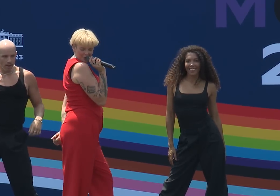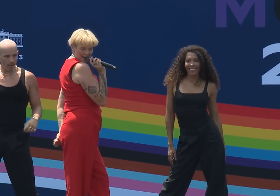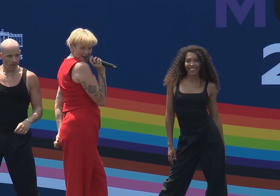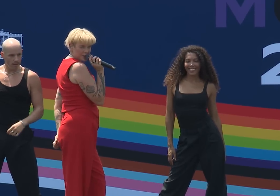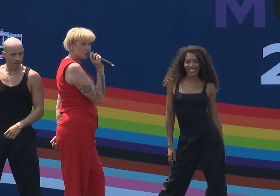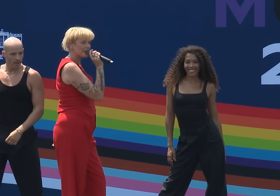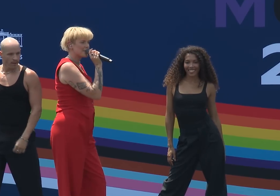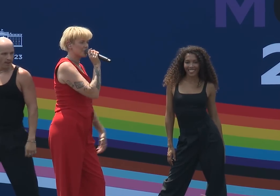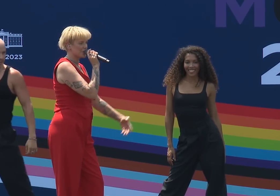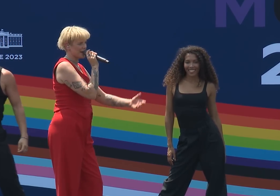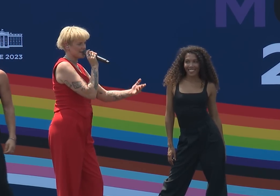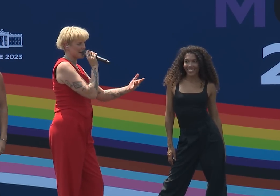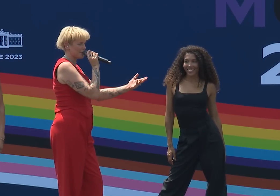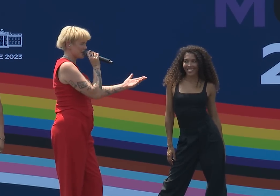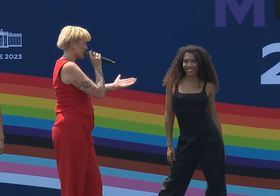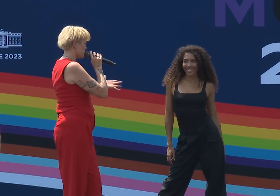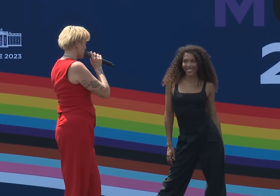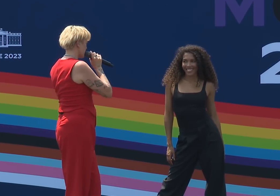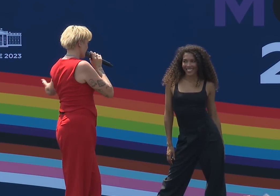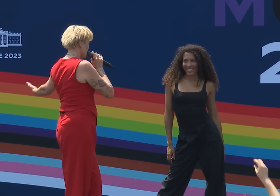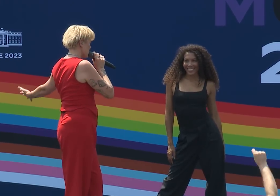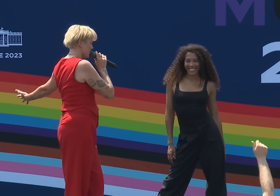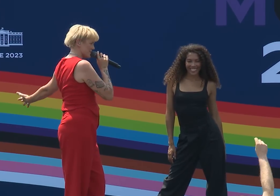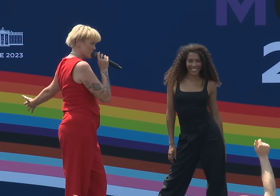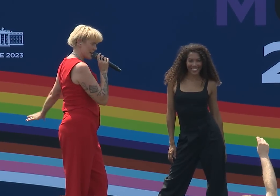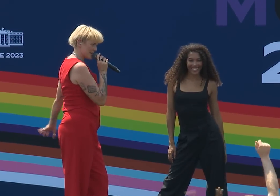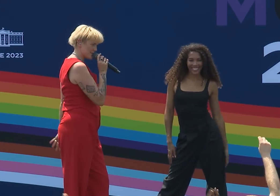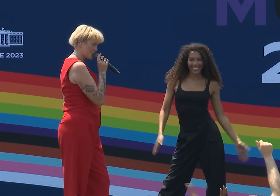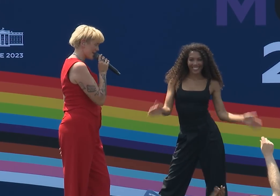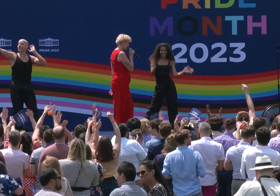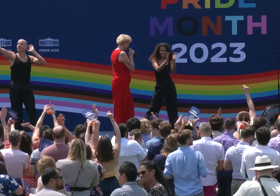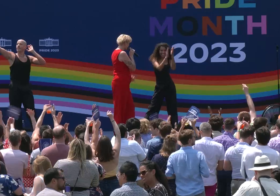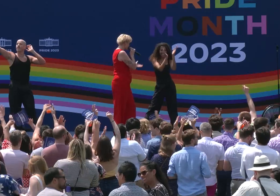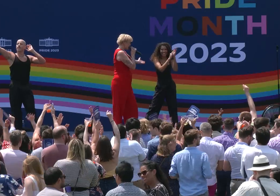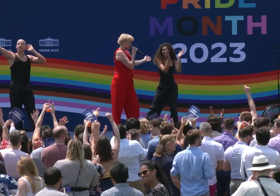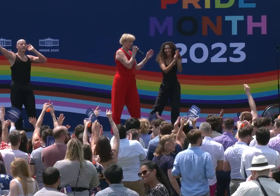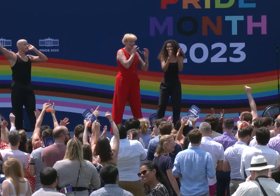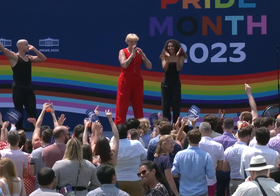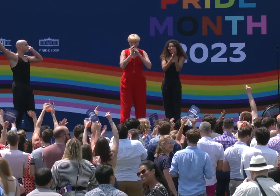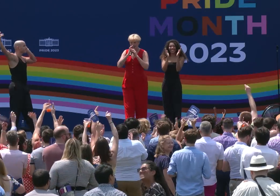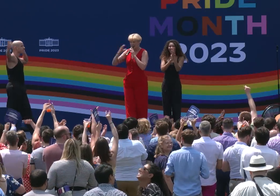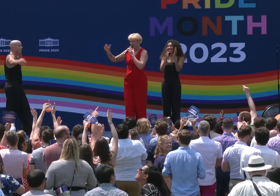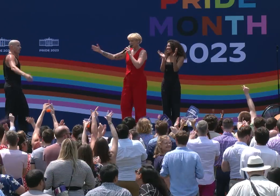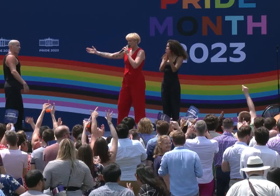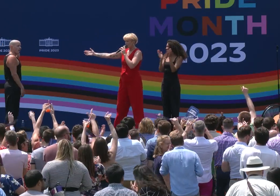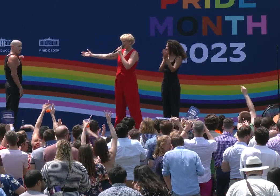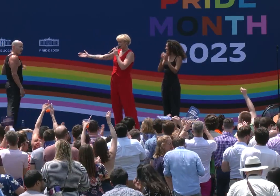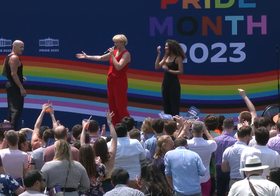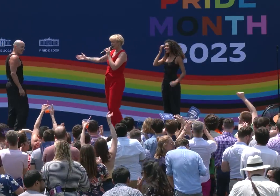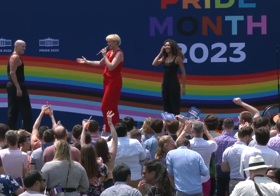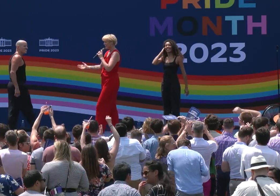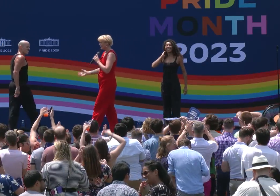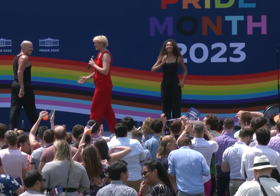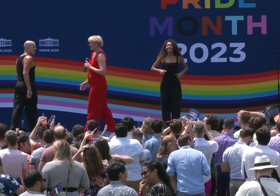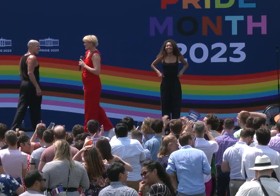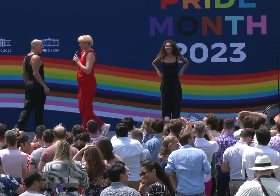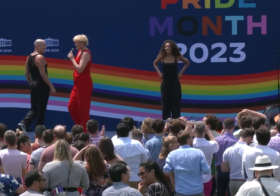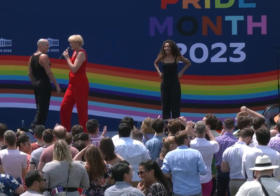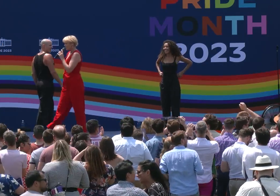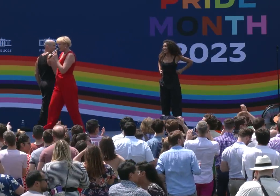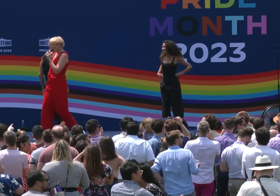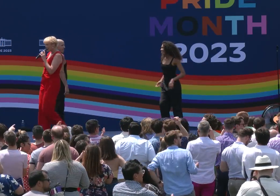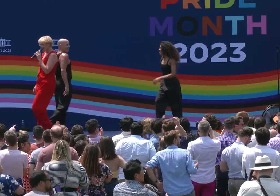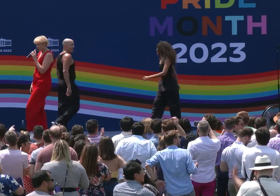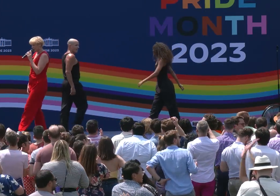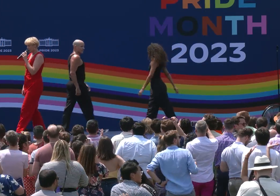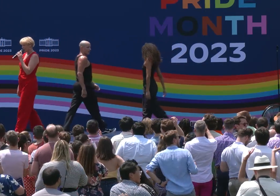Thank you. Can you please put your hands together for these incredible movers and shakers up here? Jasmine and Ricky. We